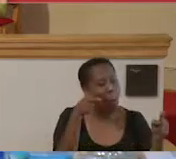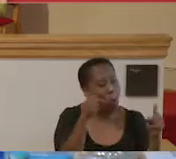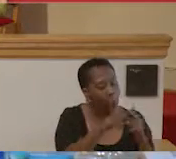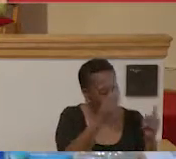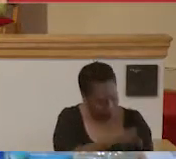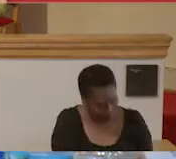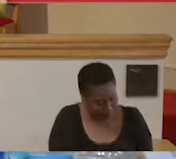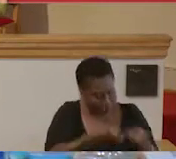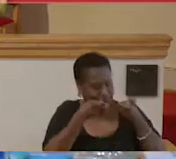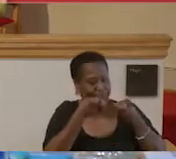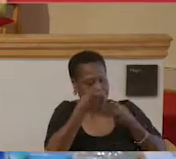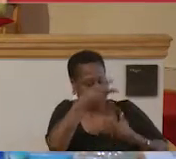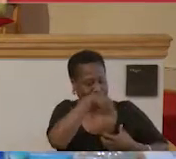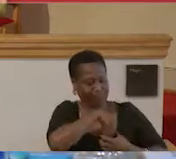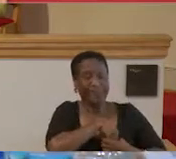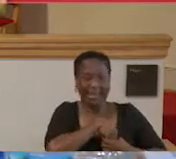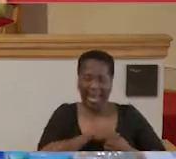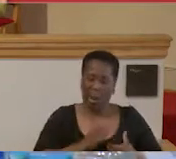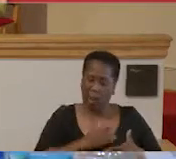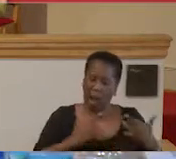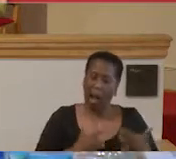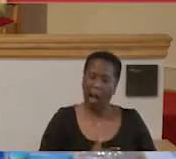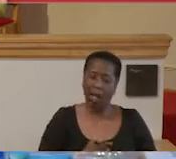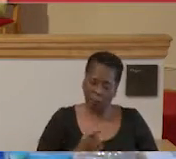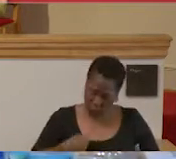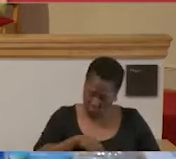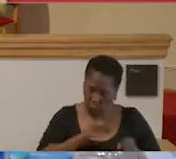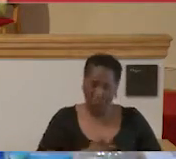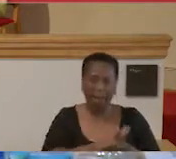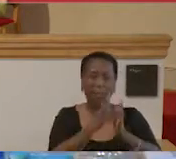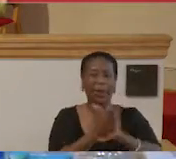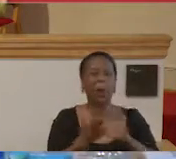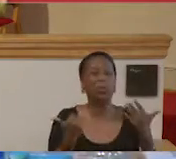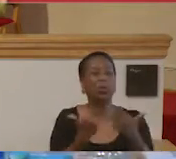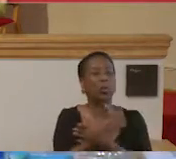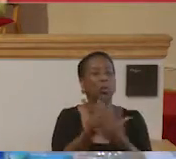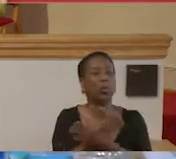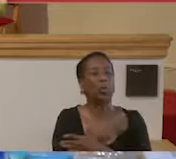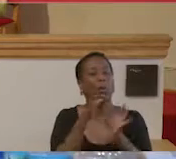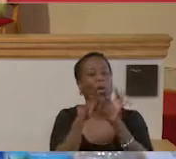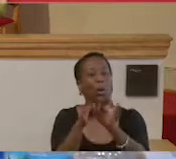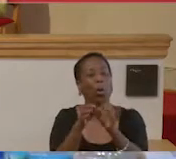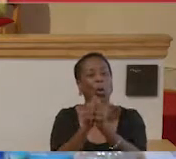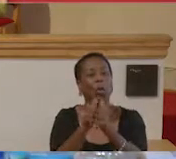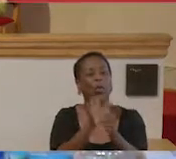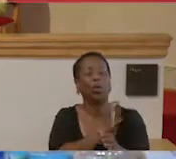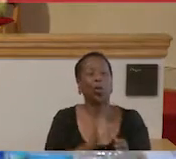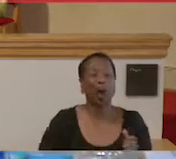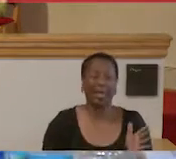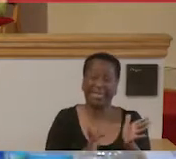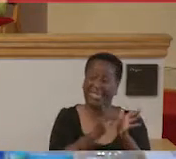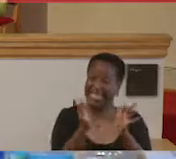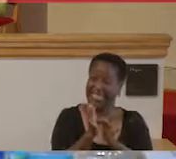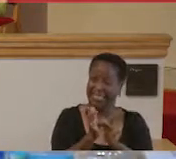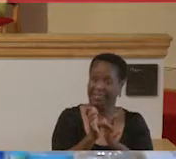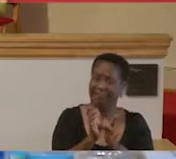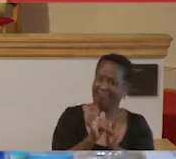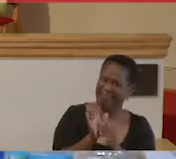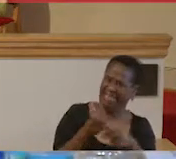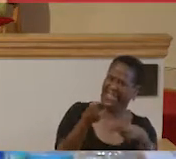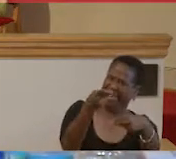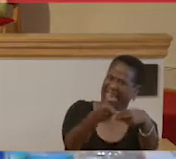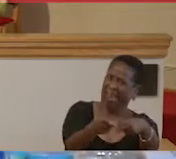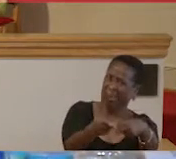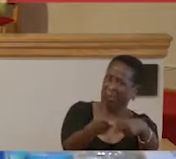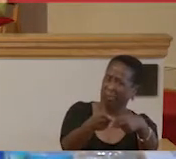become new creations in Christ Jesus. It's in the name of the one who